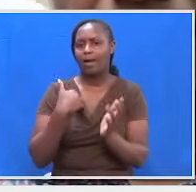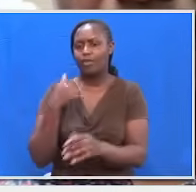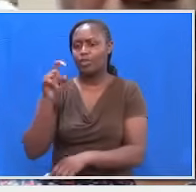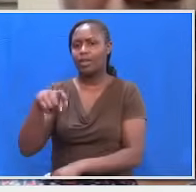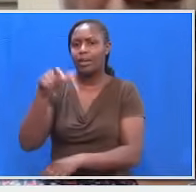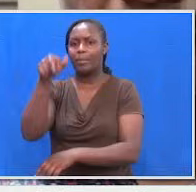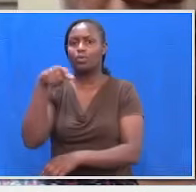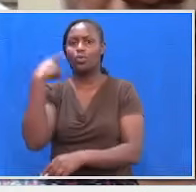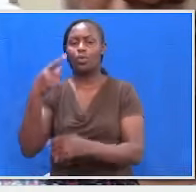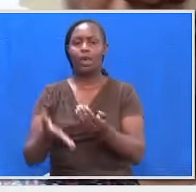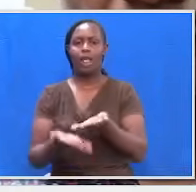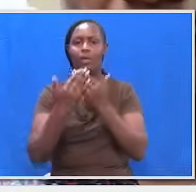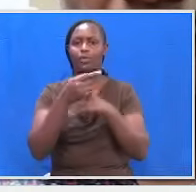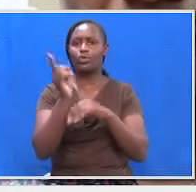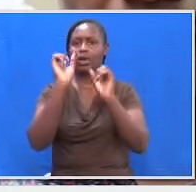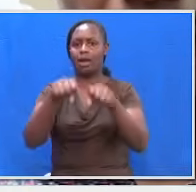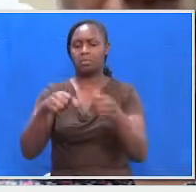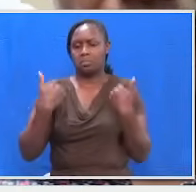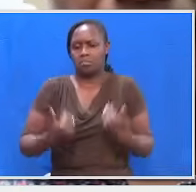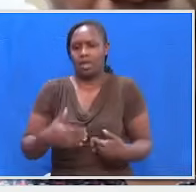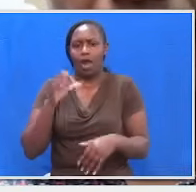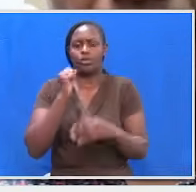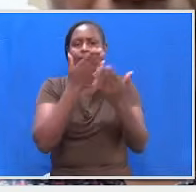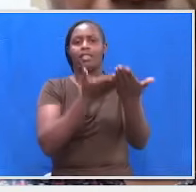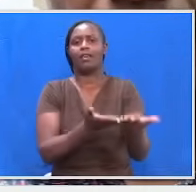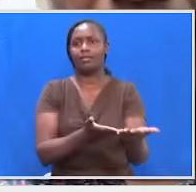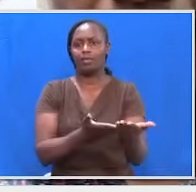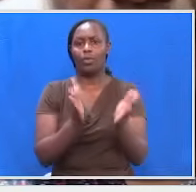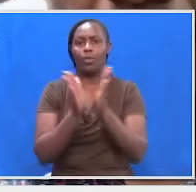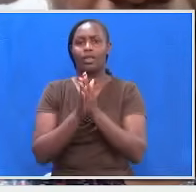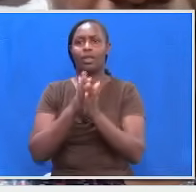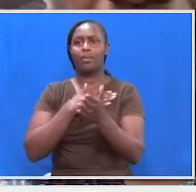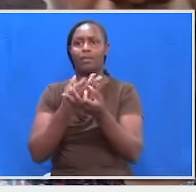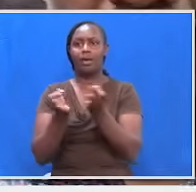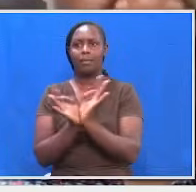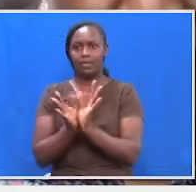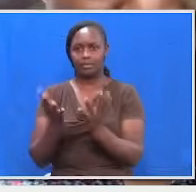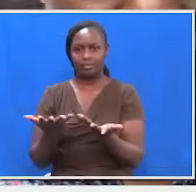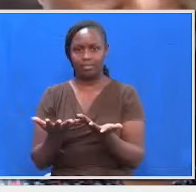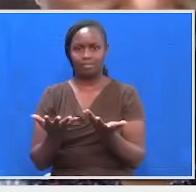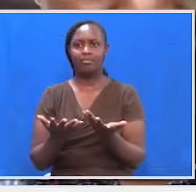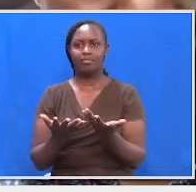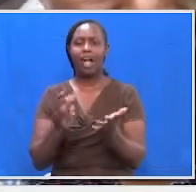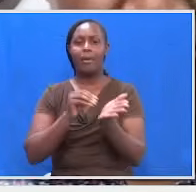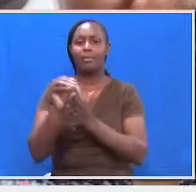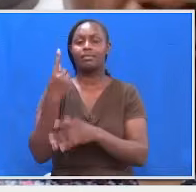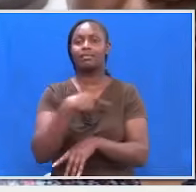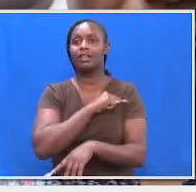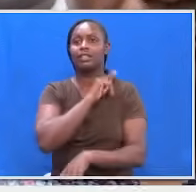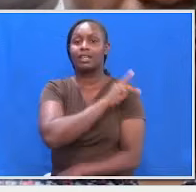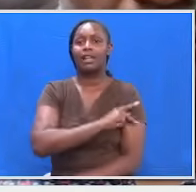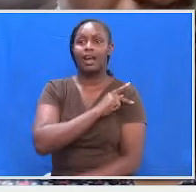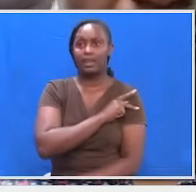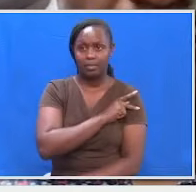you, I stood with you, with my family. You have paid us in kind by being